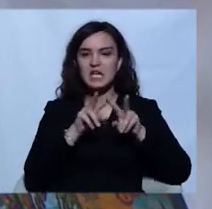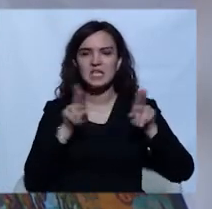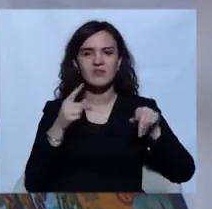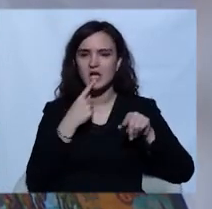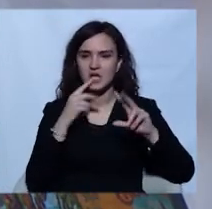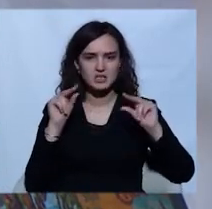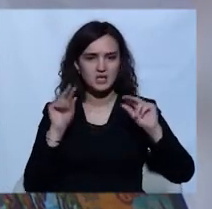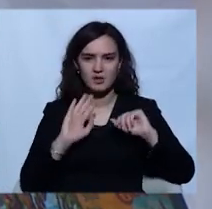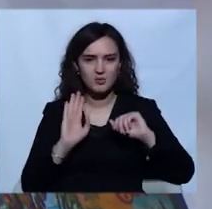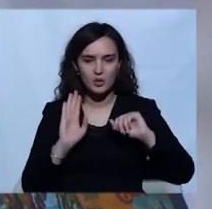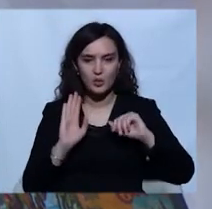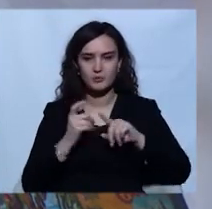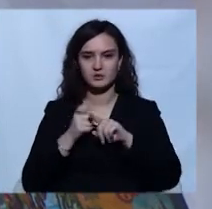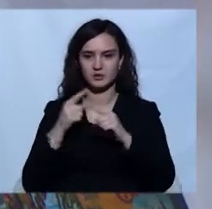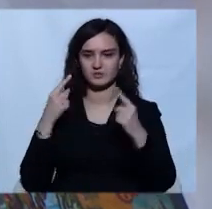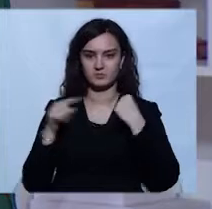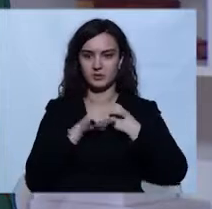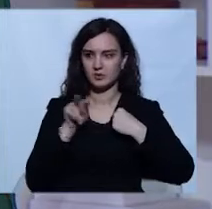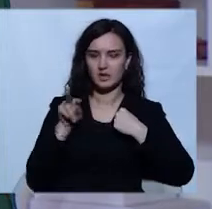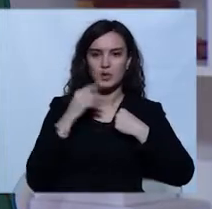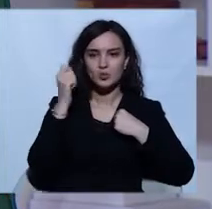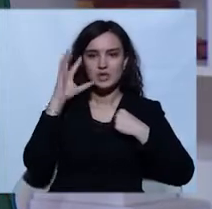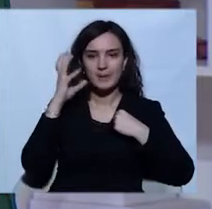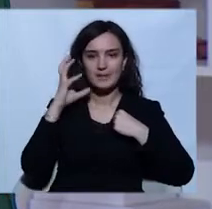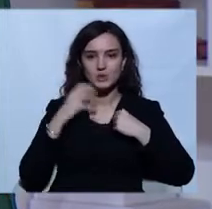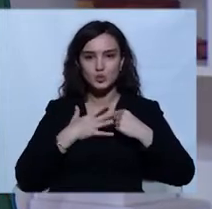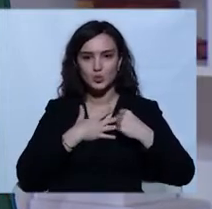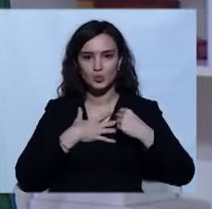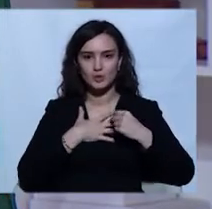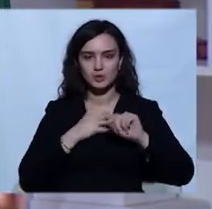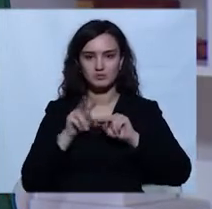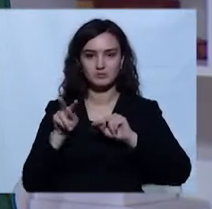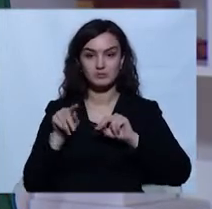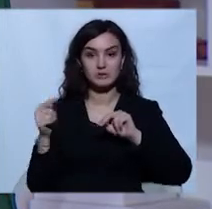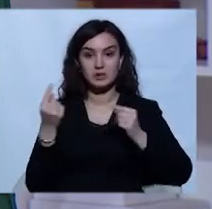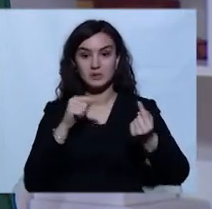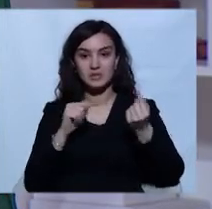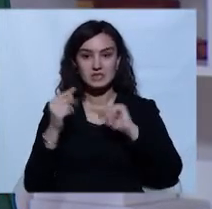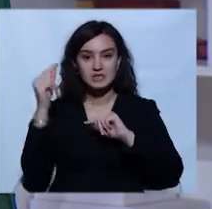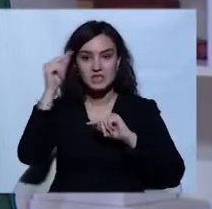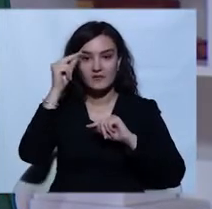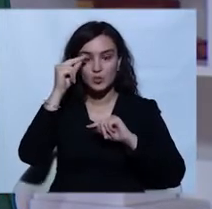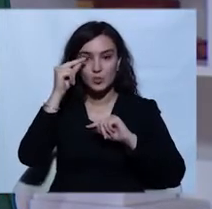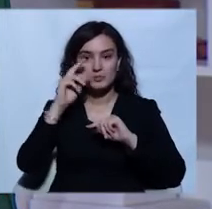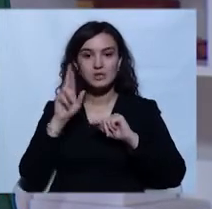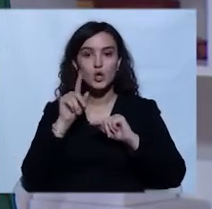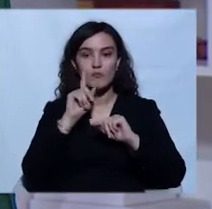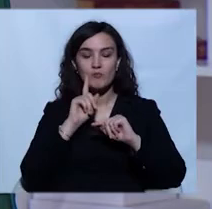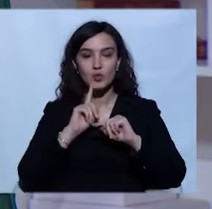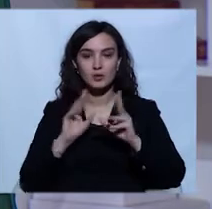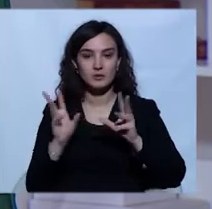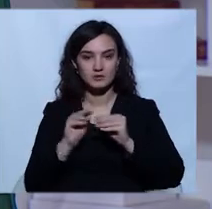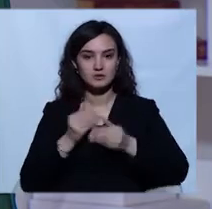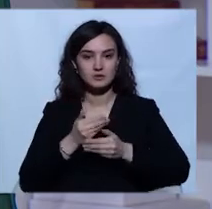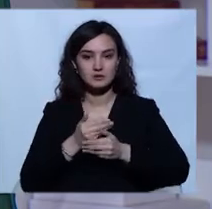language, but they become very good friends. That they do. They learn from each other and have a comfortable life on the